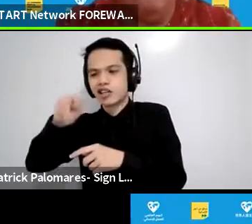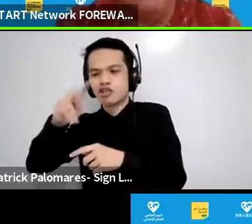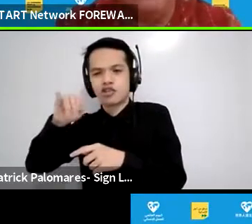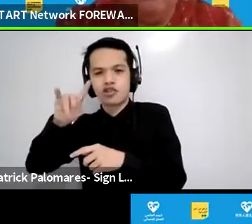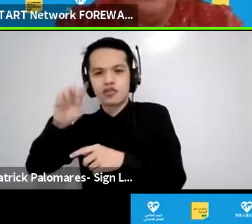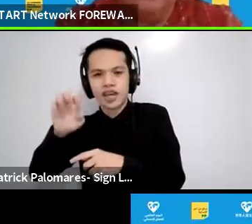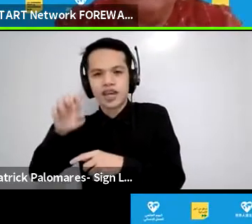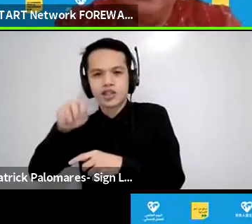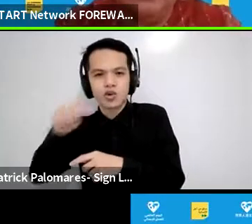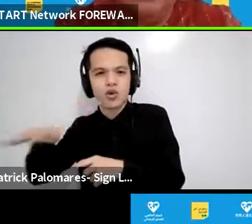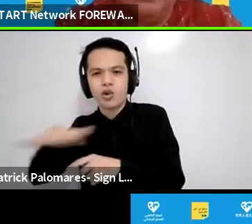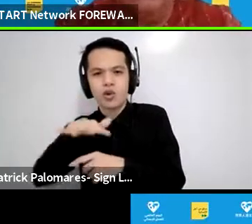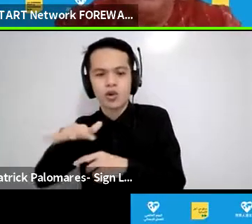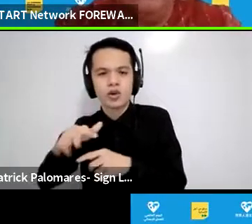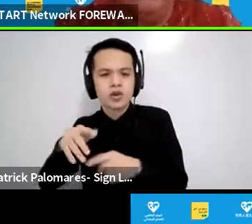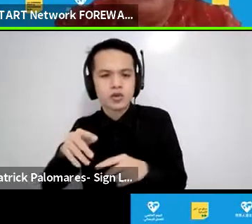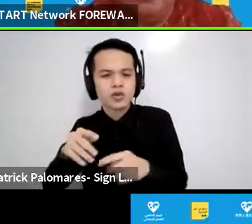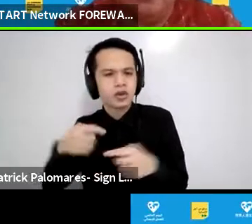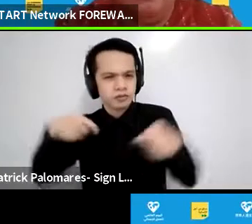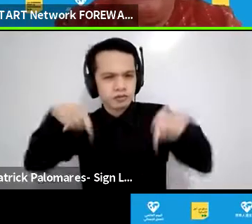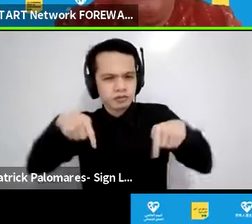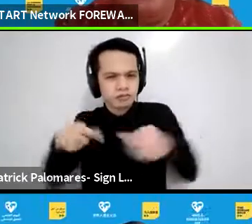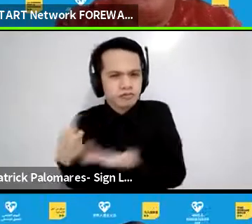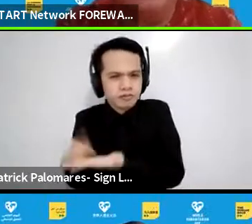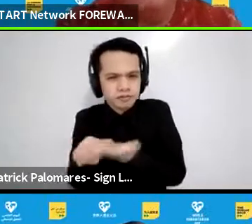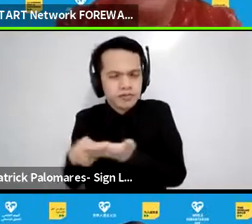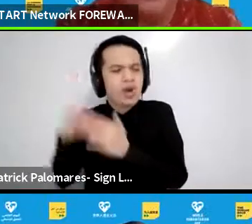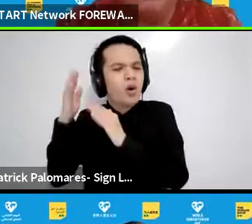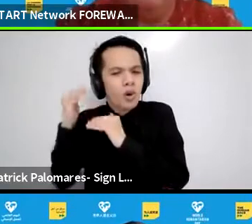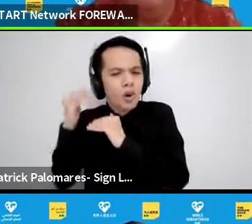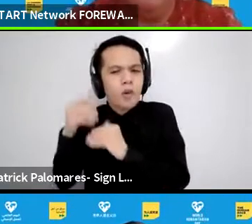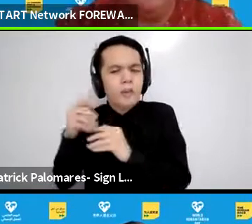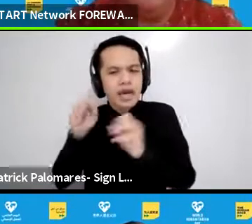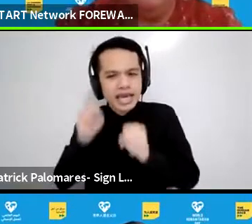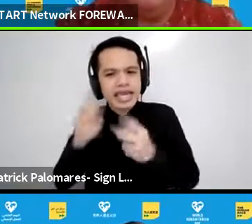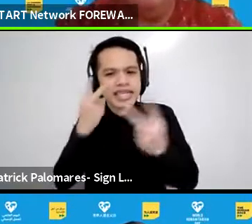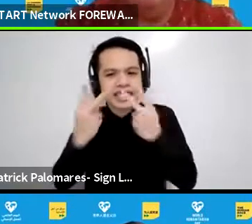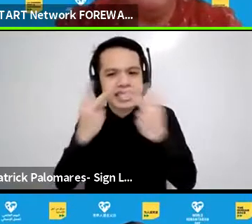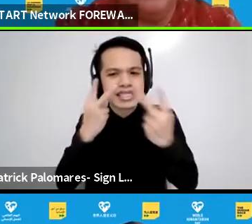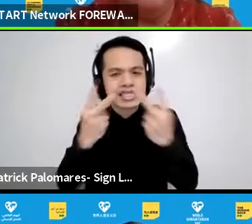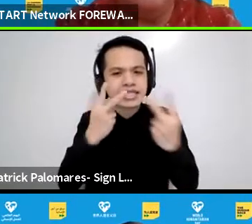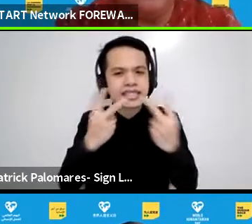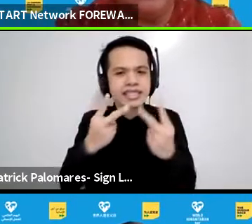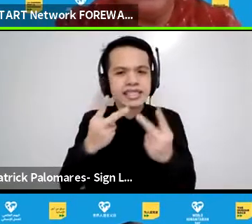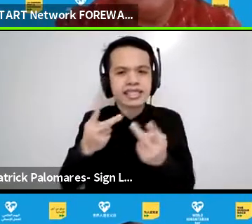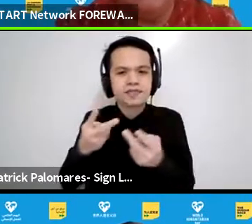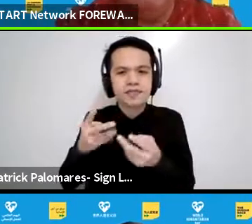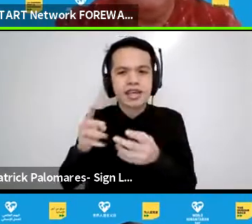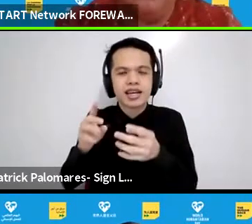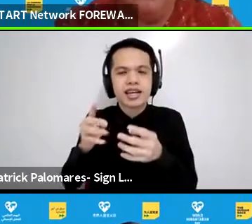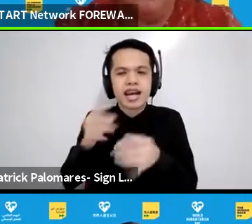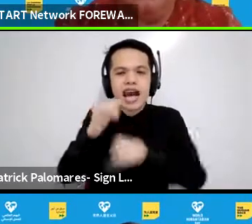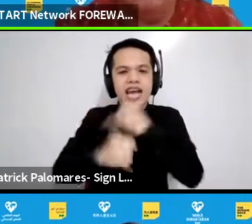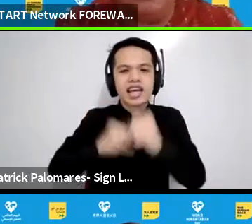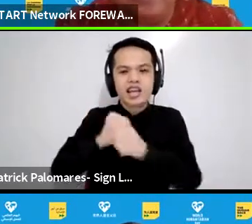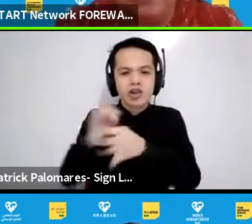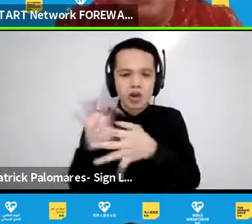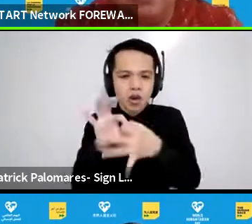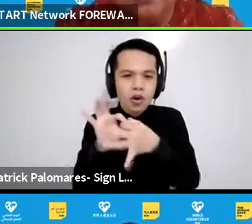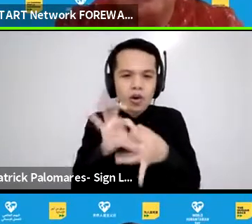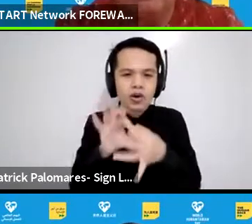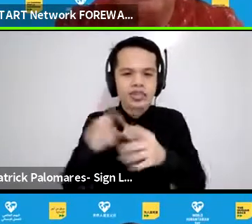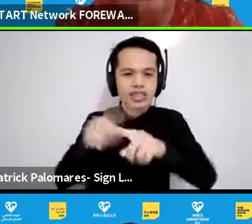do hope that in the context of this discussion, we are able to see, you know, the interrelationships between the